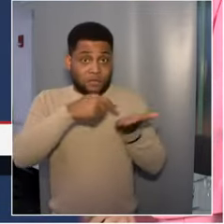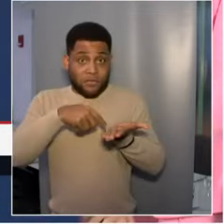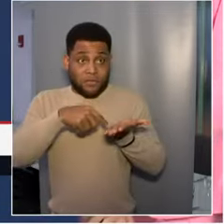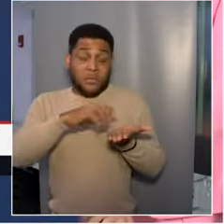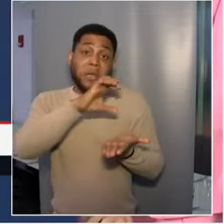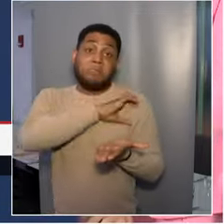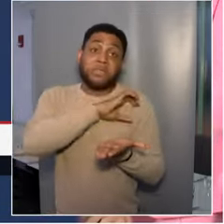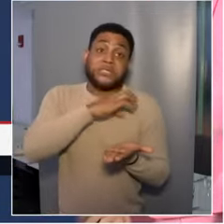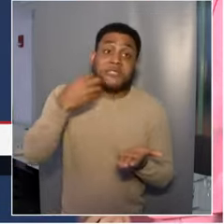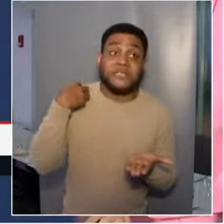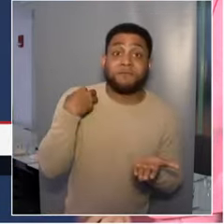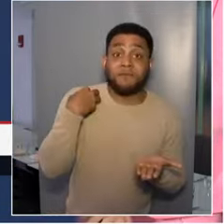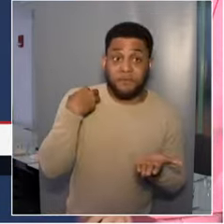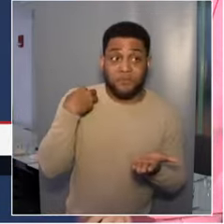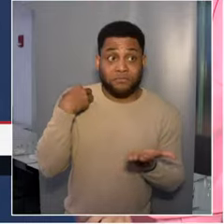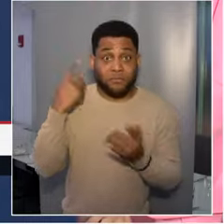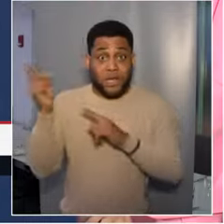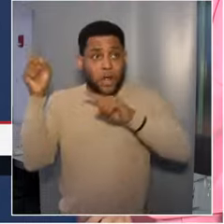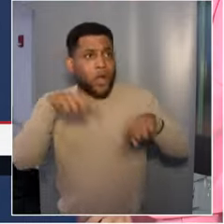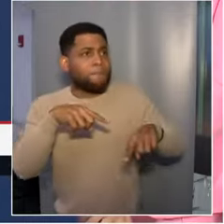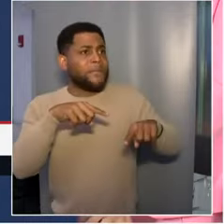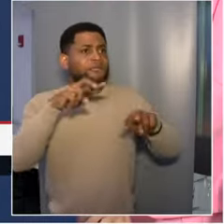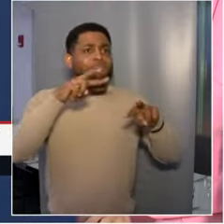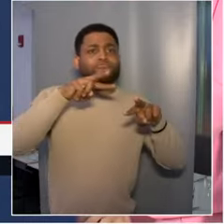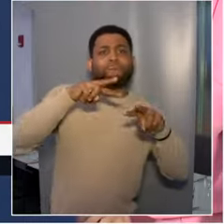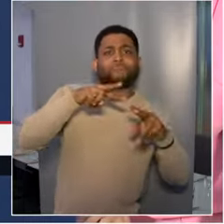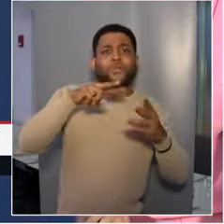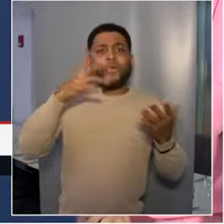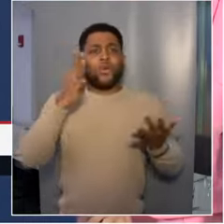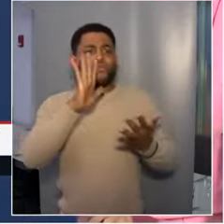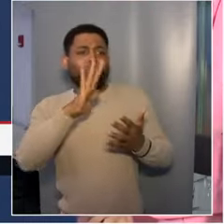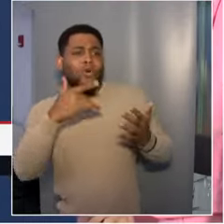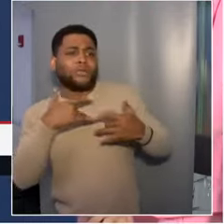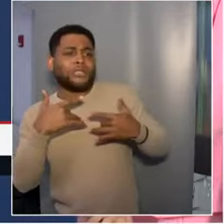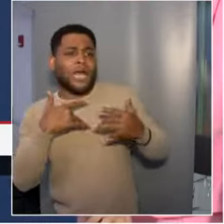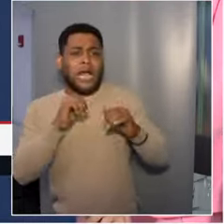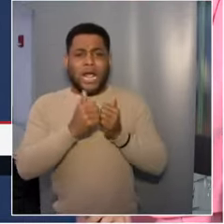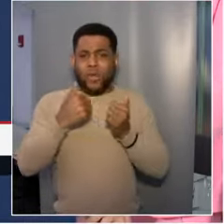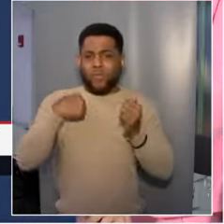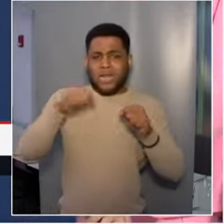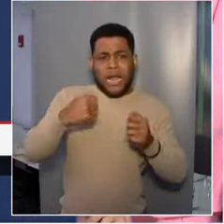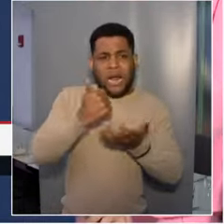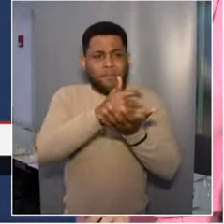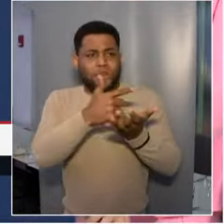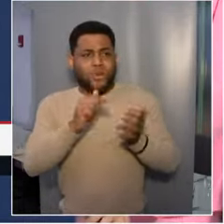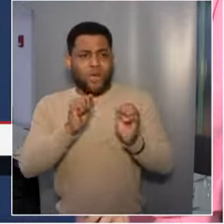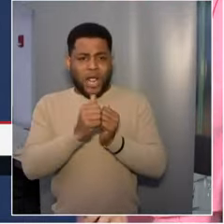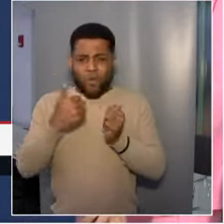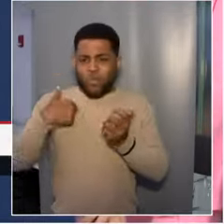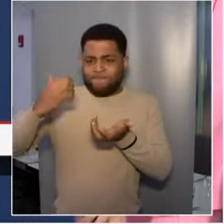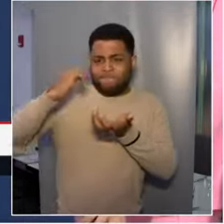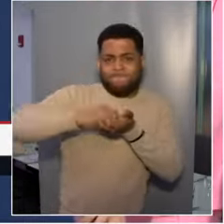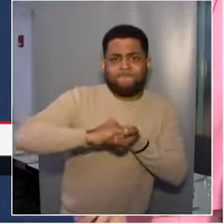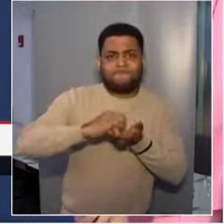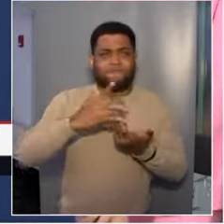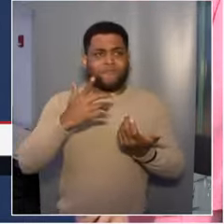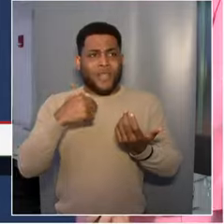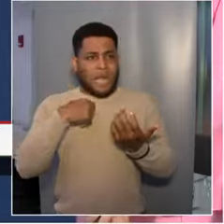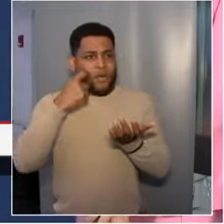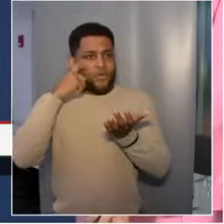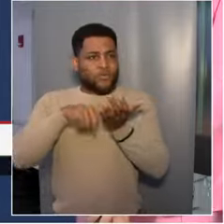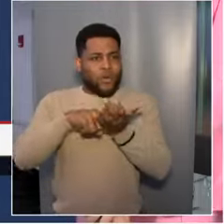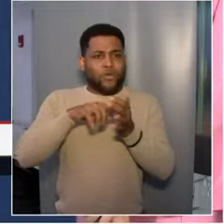time. What are your concerns? What can we do? How can we work together? What are the traffic patterns? Where